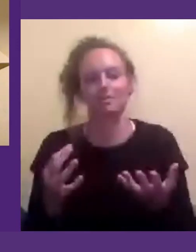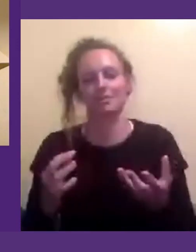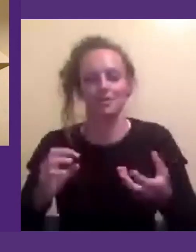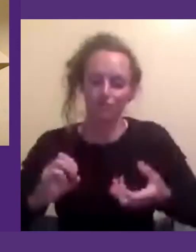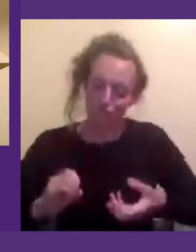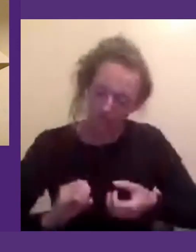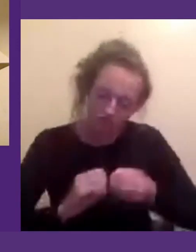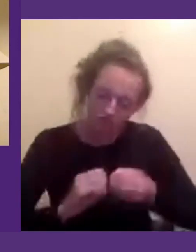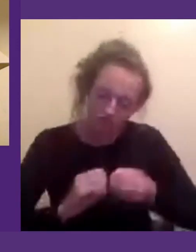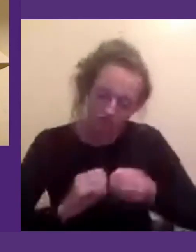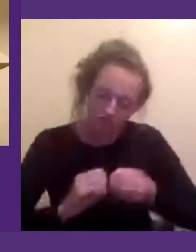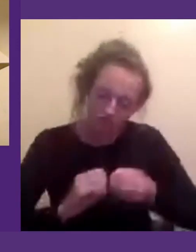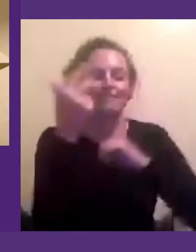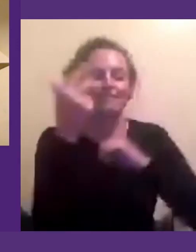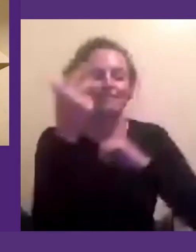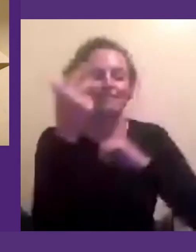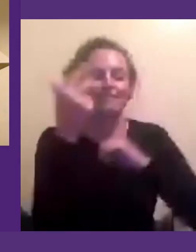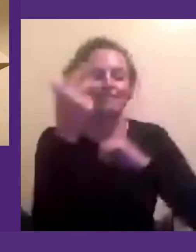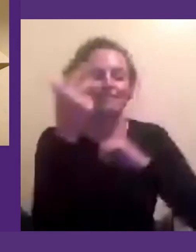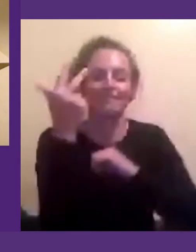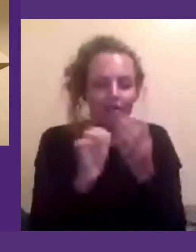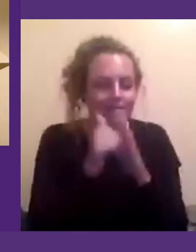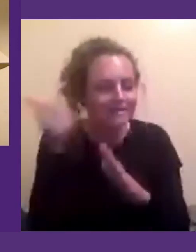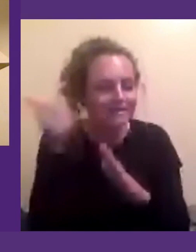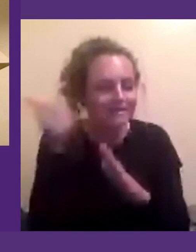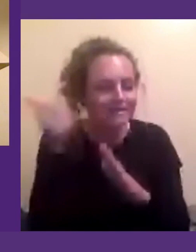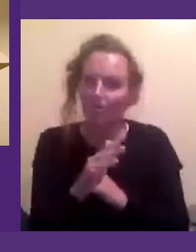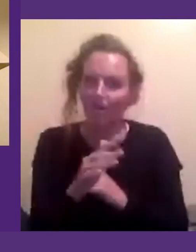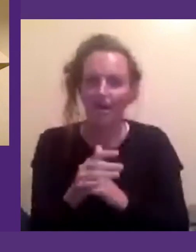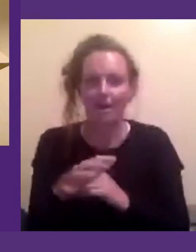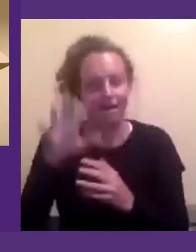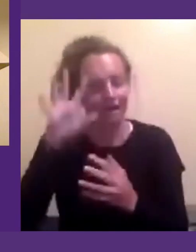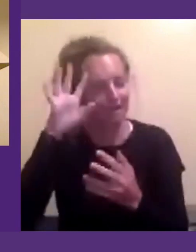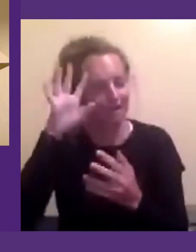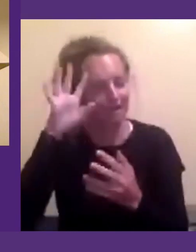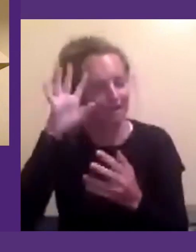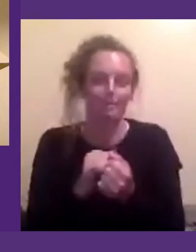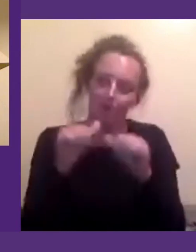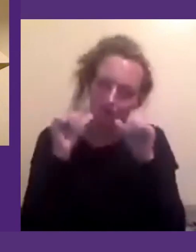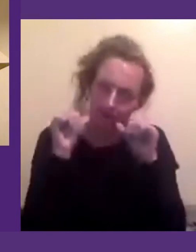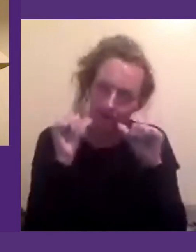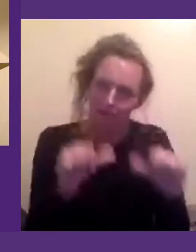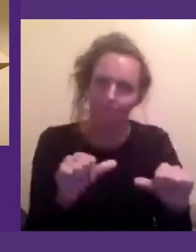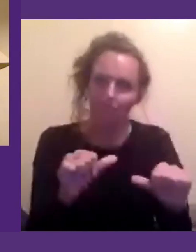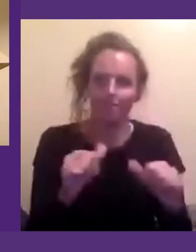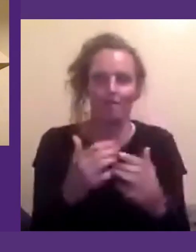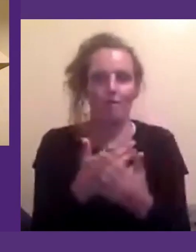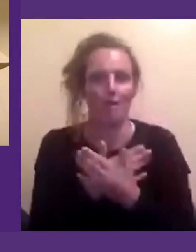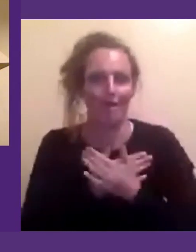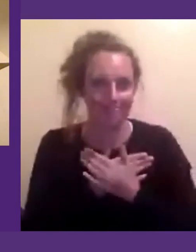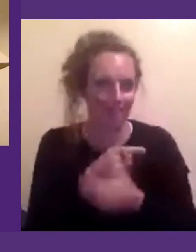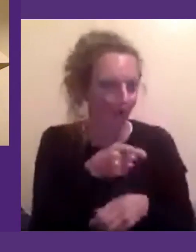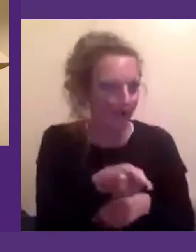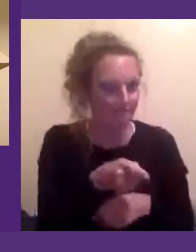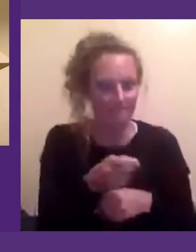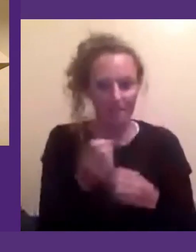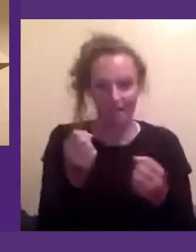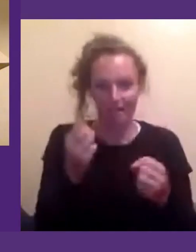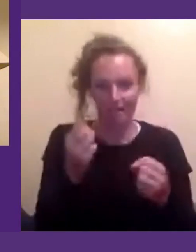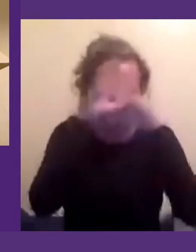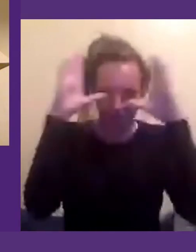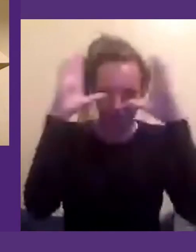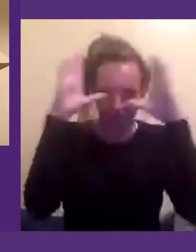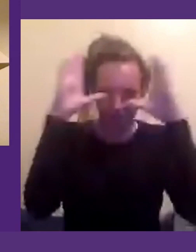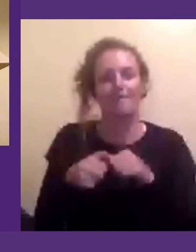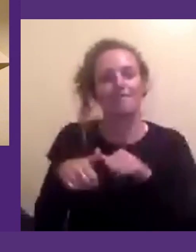remember loving the idea of a mermaid and a world under the sea. But